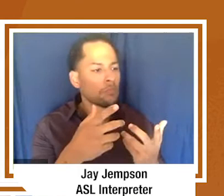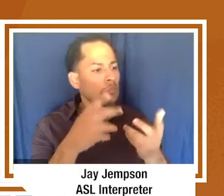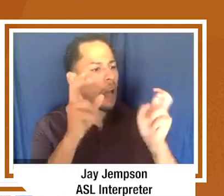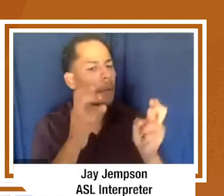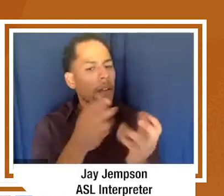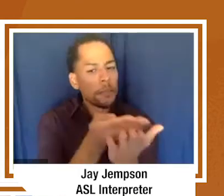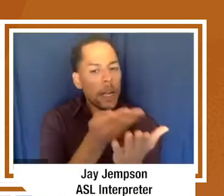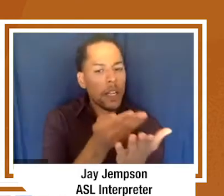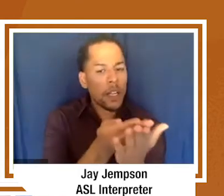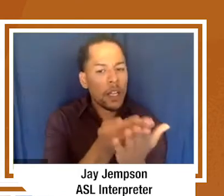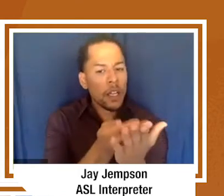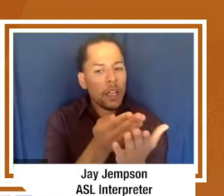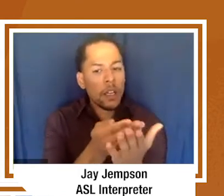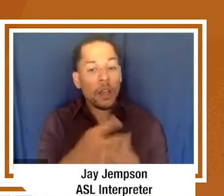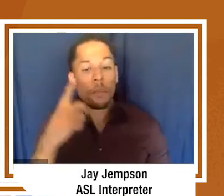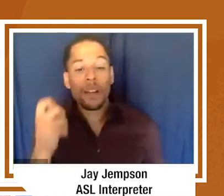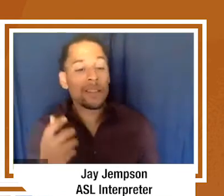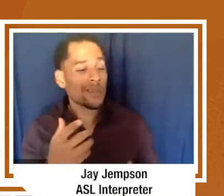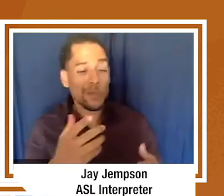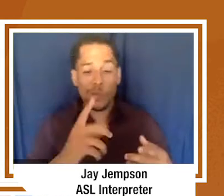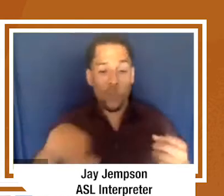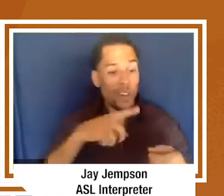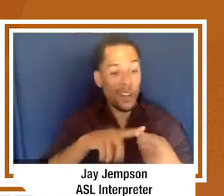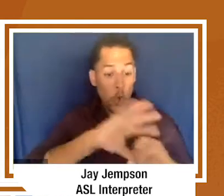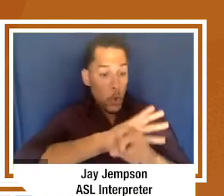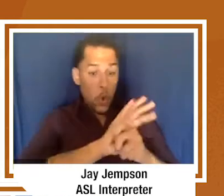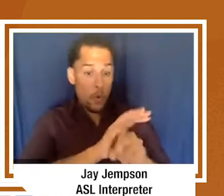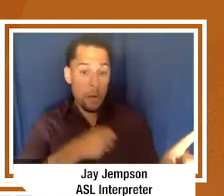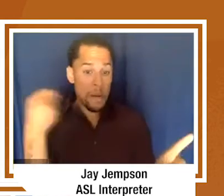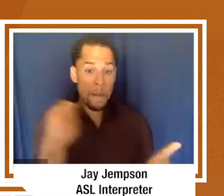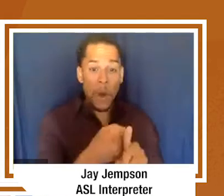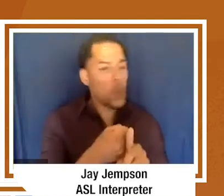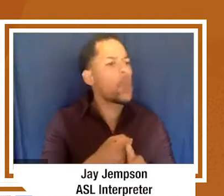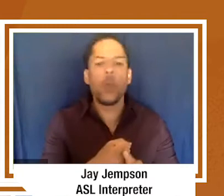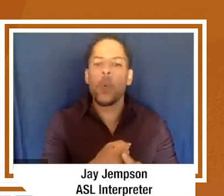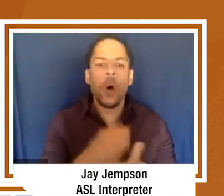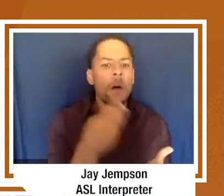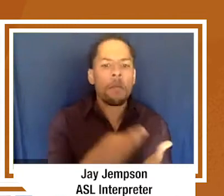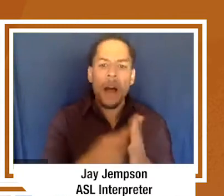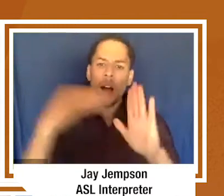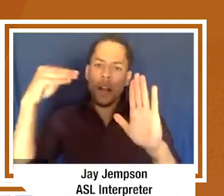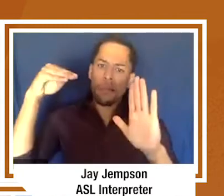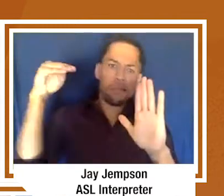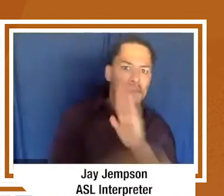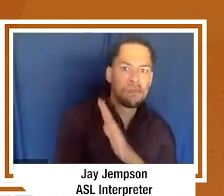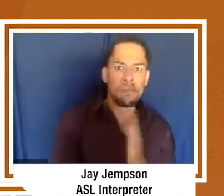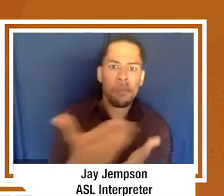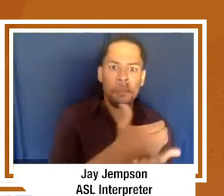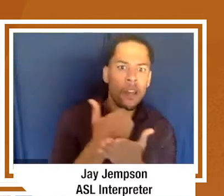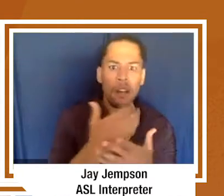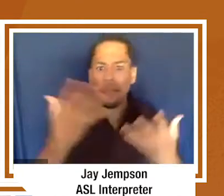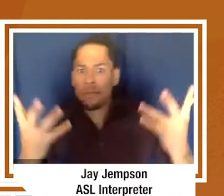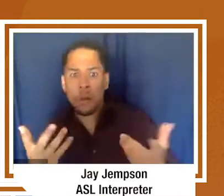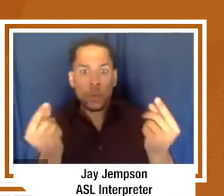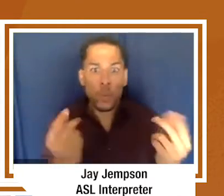and the swift change that happened across the industry, where that people were no longer able to make money because they were not able to be